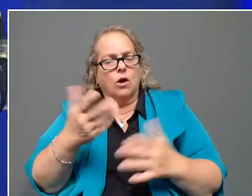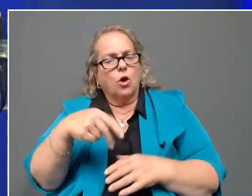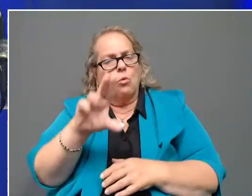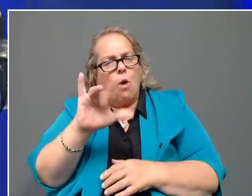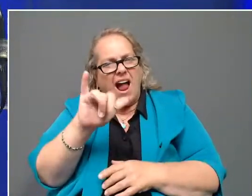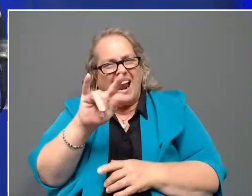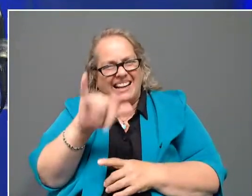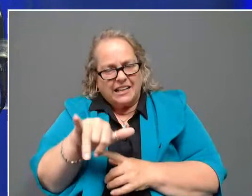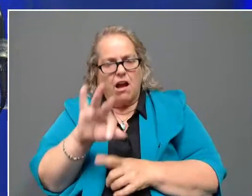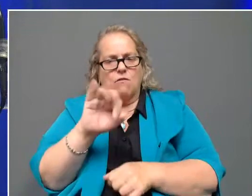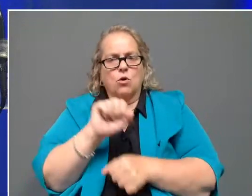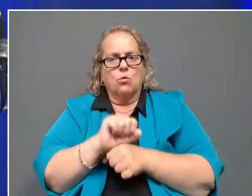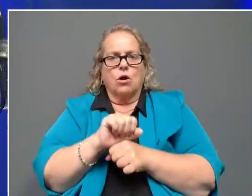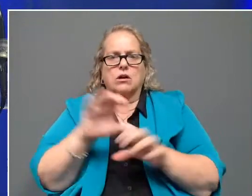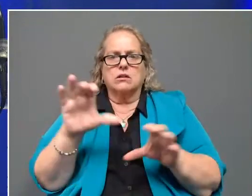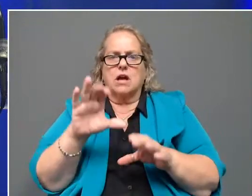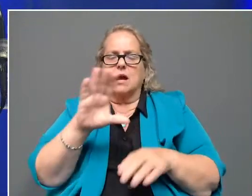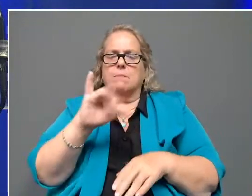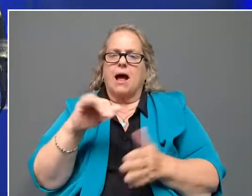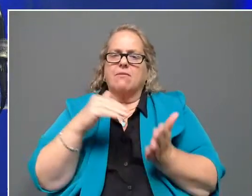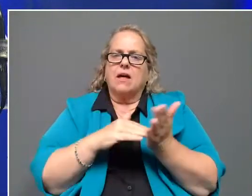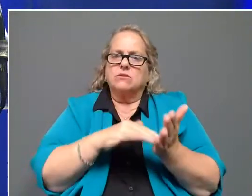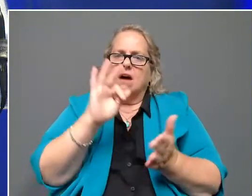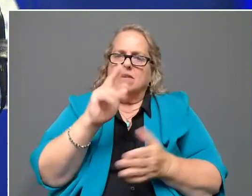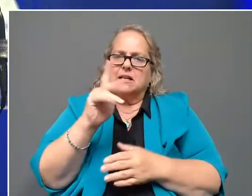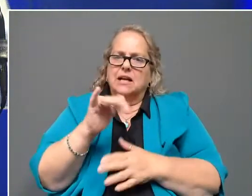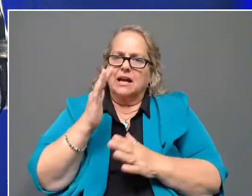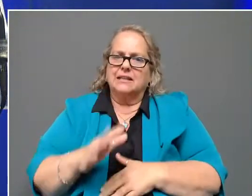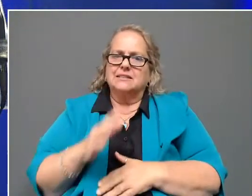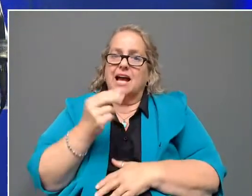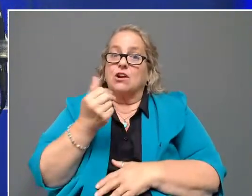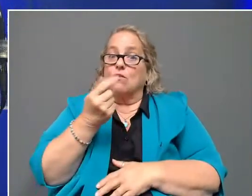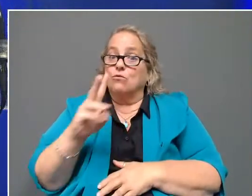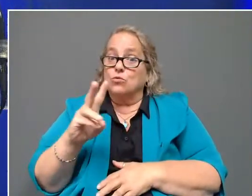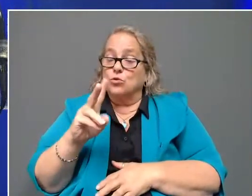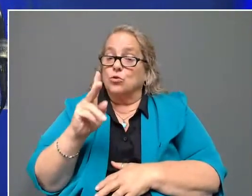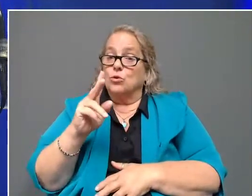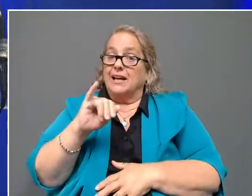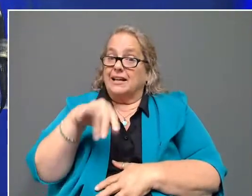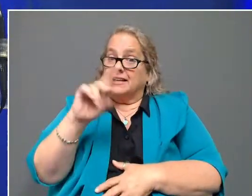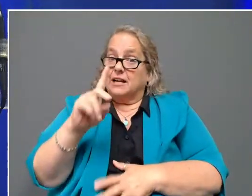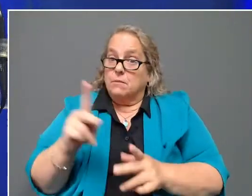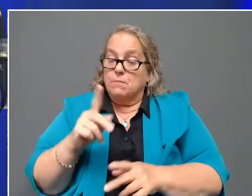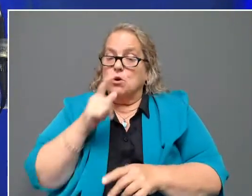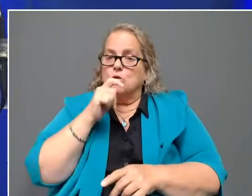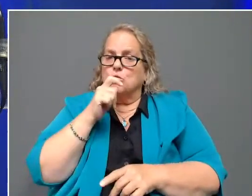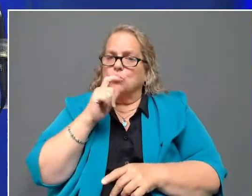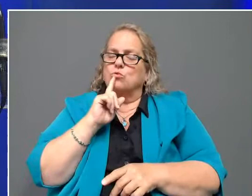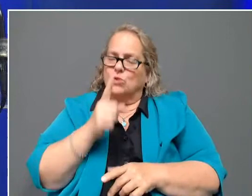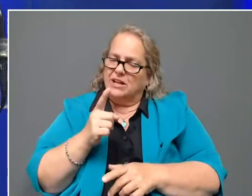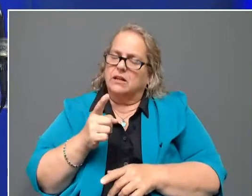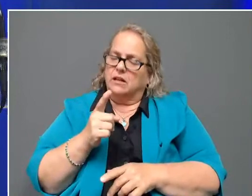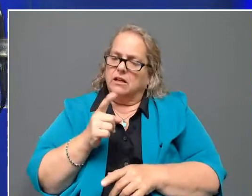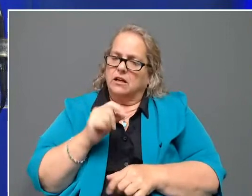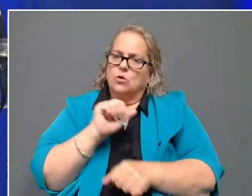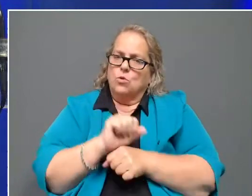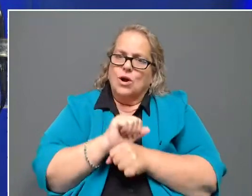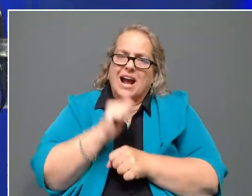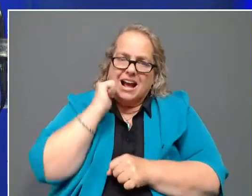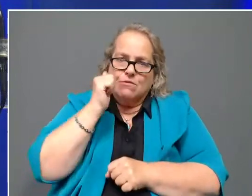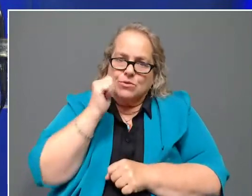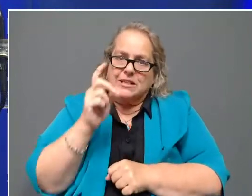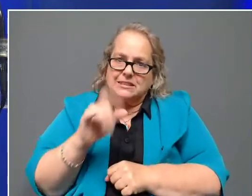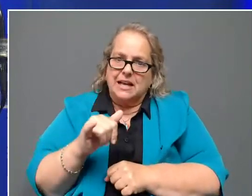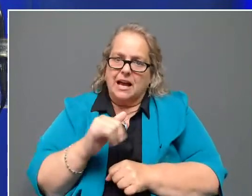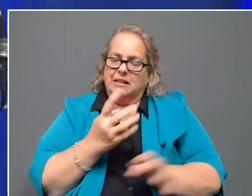Kentuckians and more than a handful of Hoosiers who step up to the assembly line each day. Again, it's always been an exciting